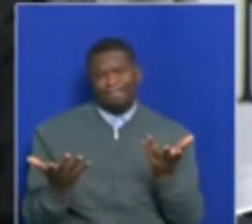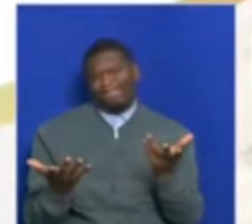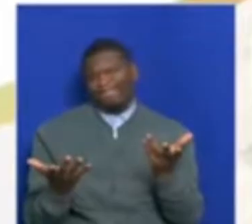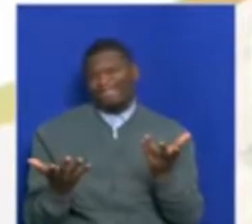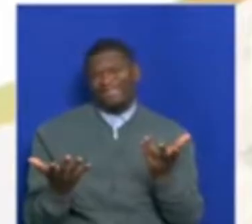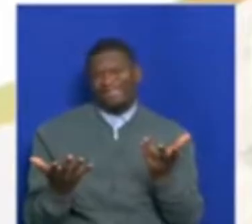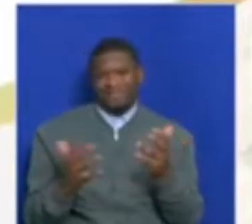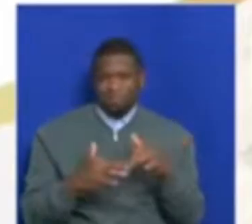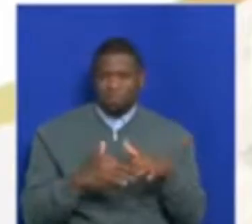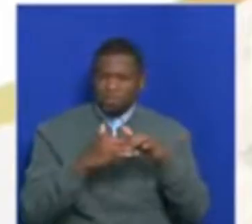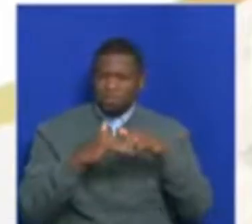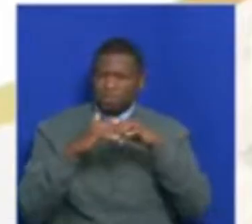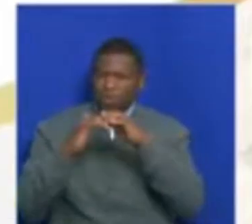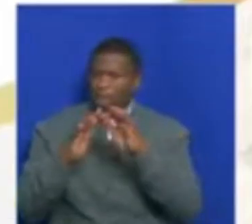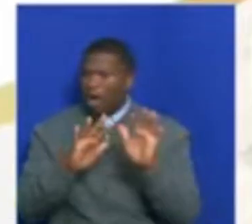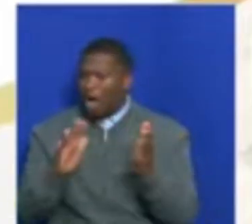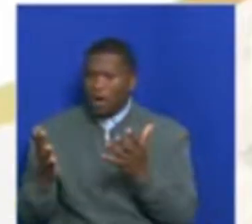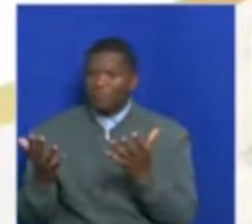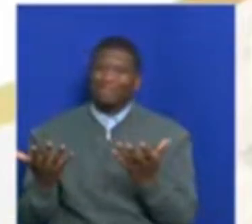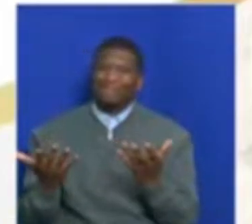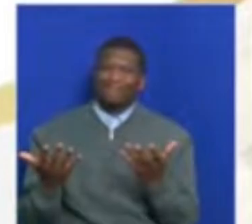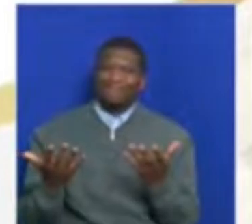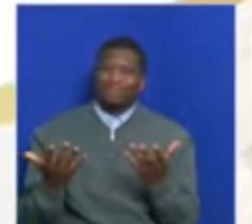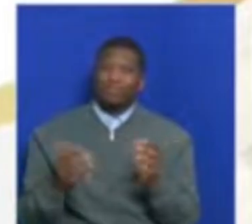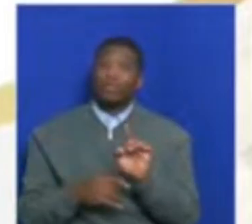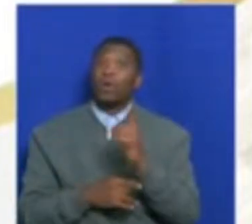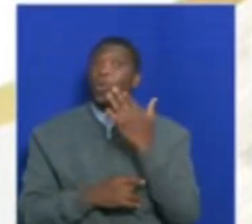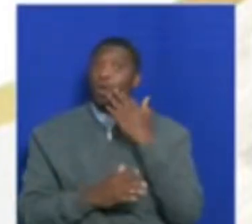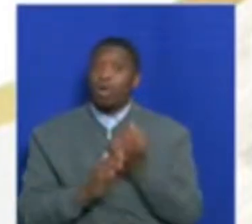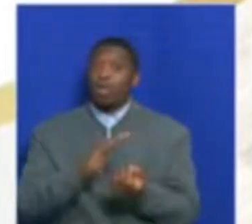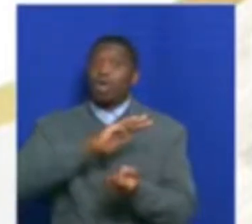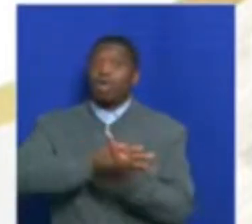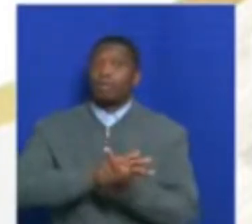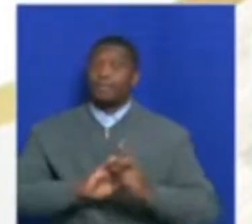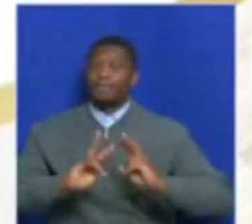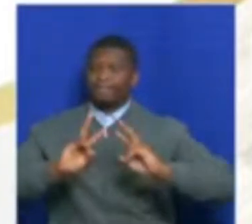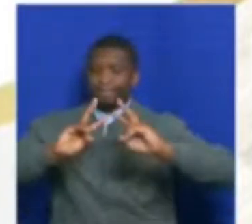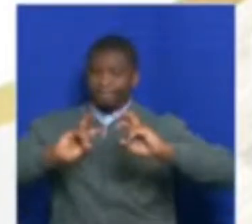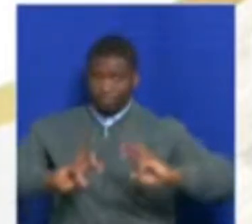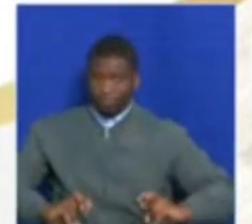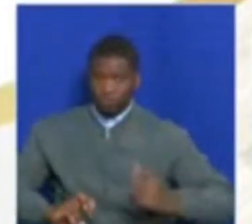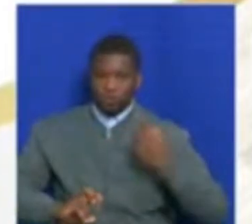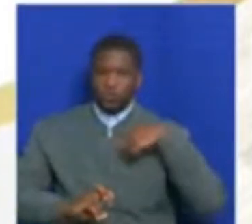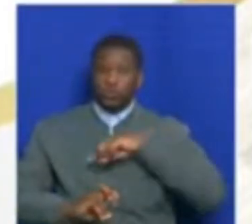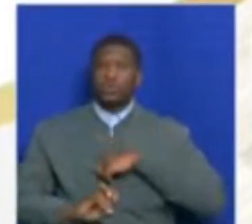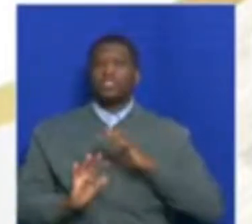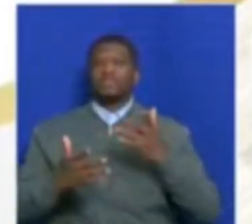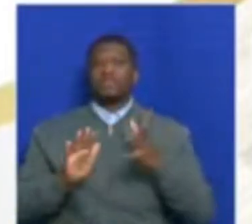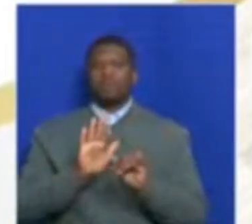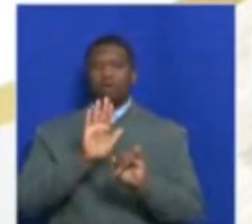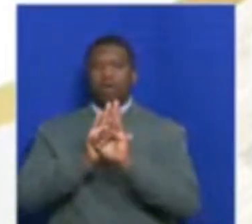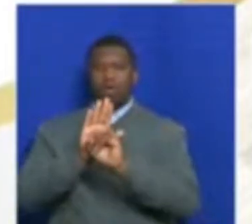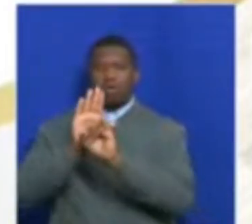In the investigation, we've identified that the task team that was